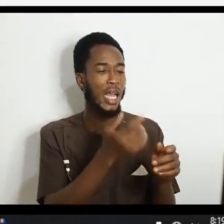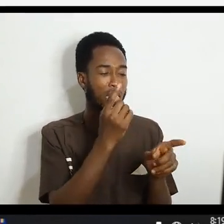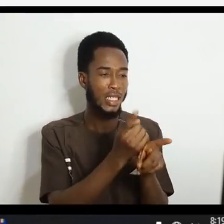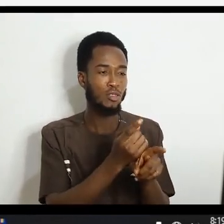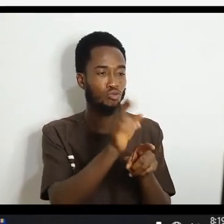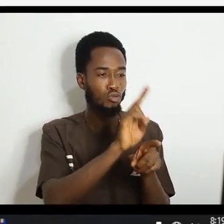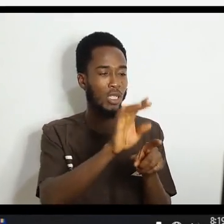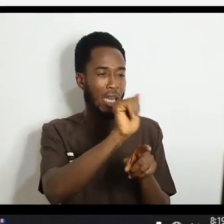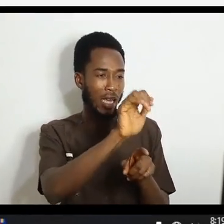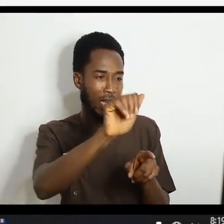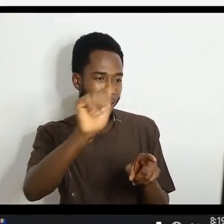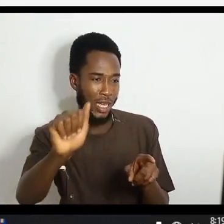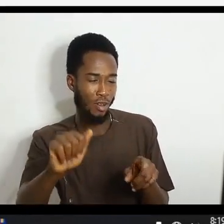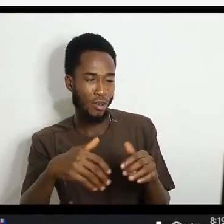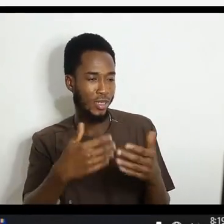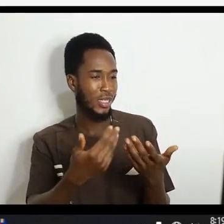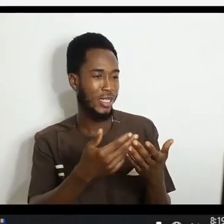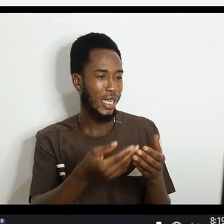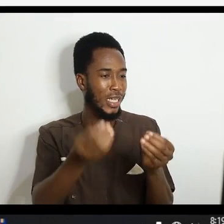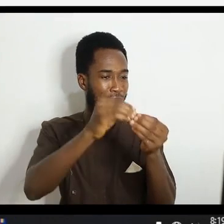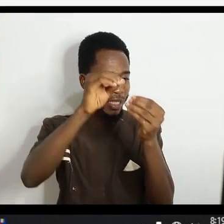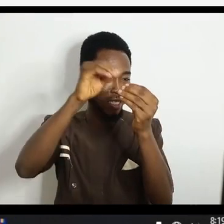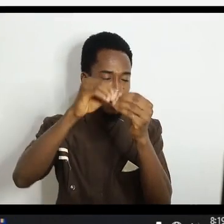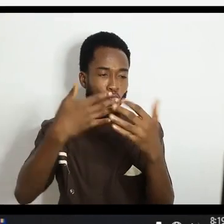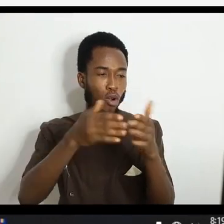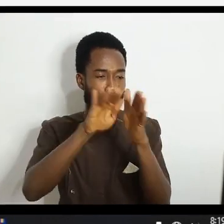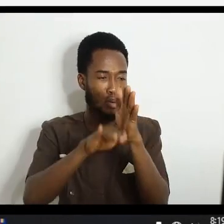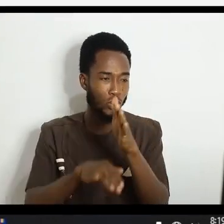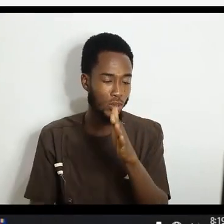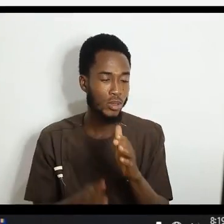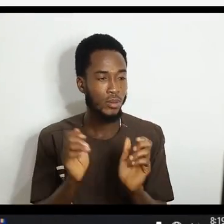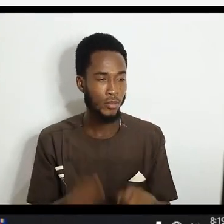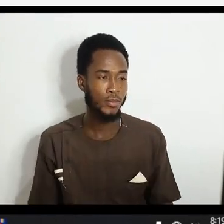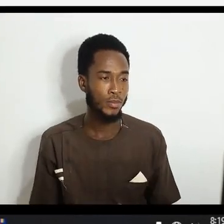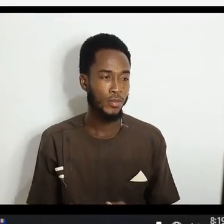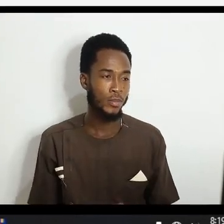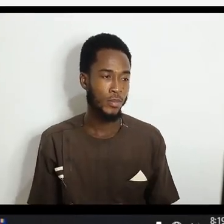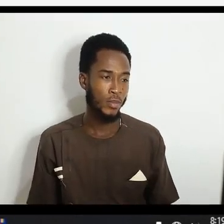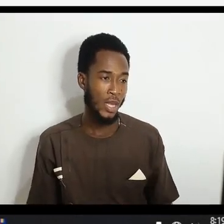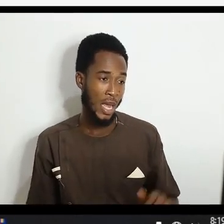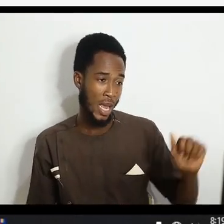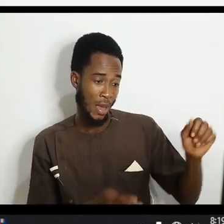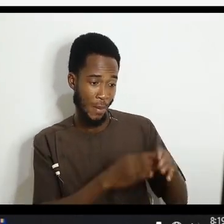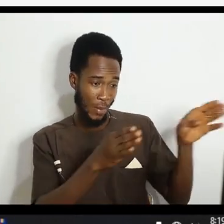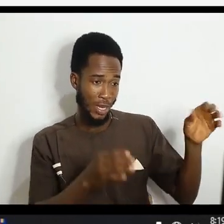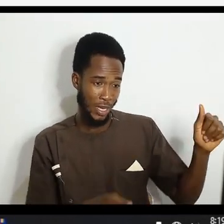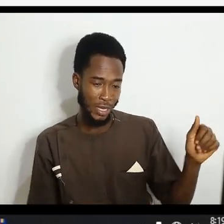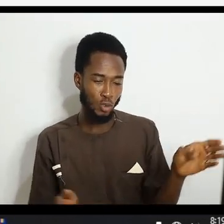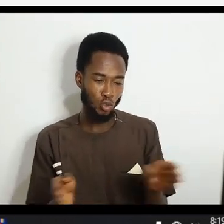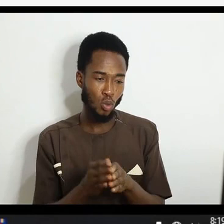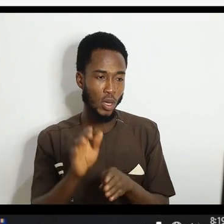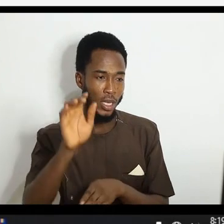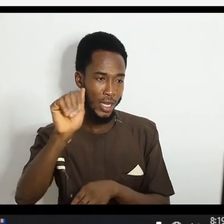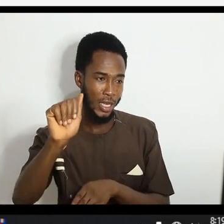this A and this one, increase and decrease. And this A, the small A and the capital A,